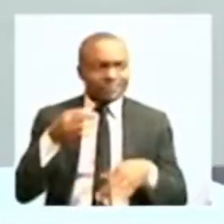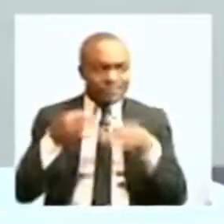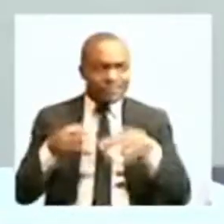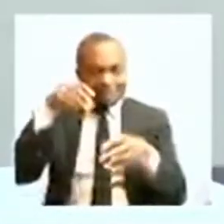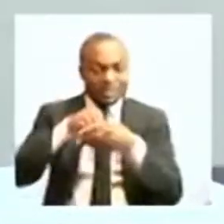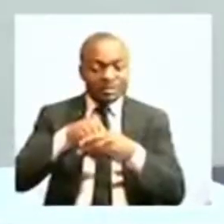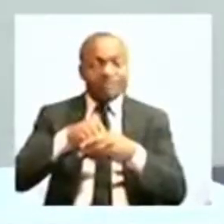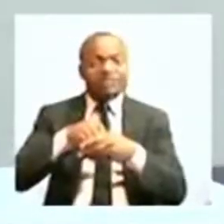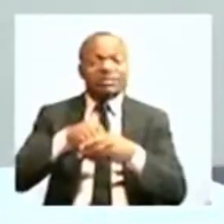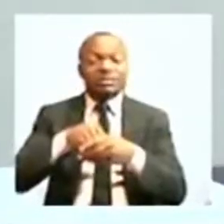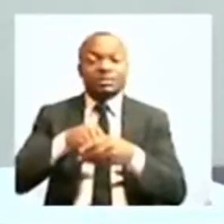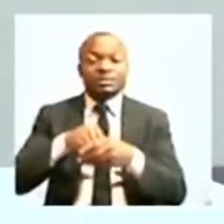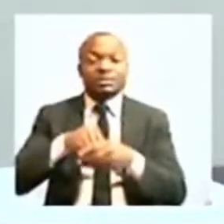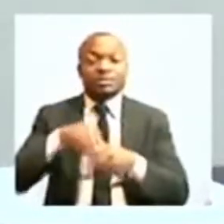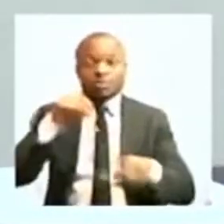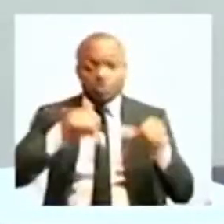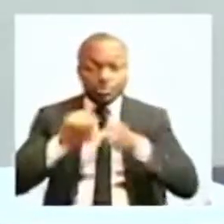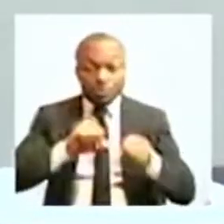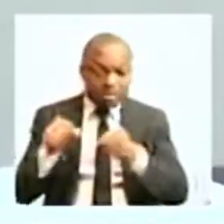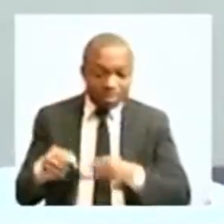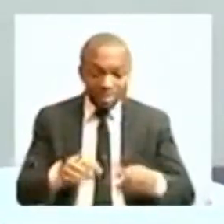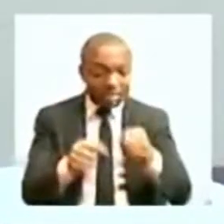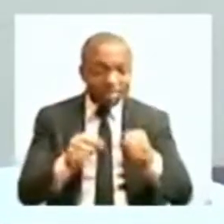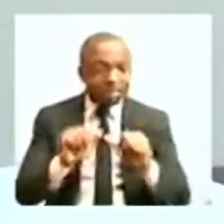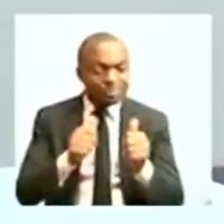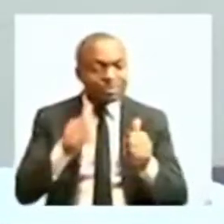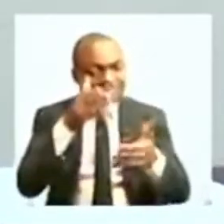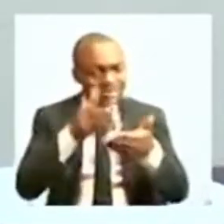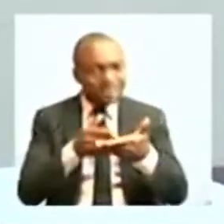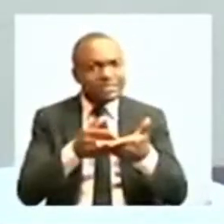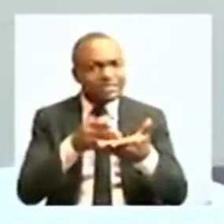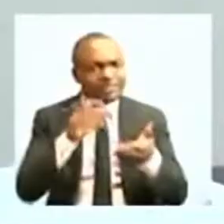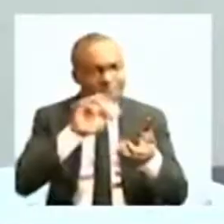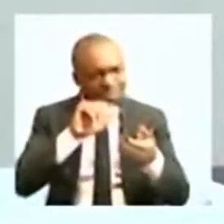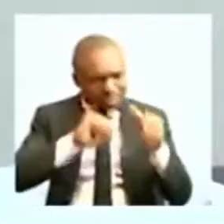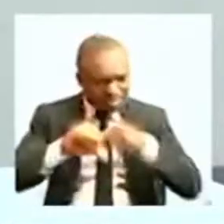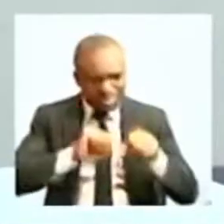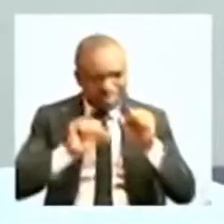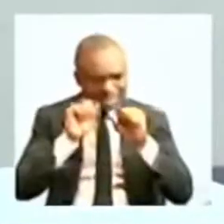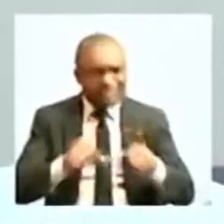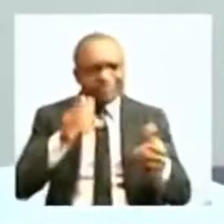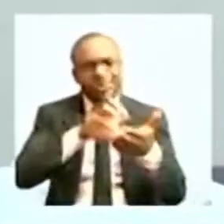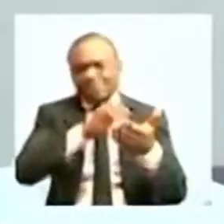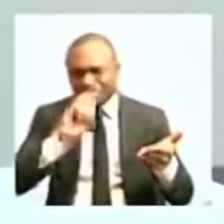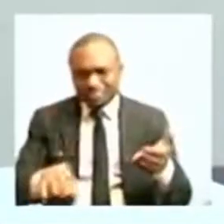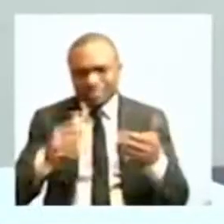audit system is effective, these audits can be dropped. PS, we can have zero audits.